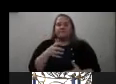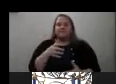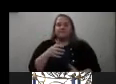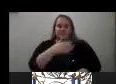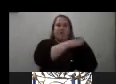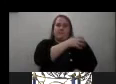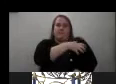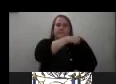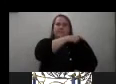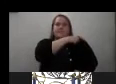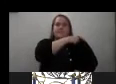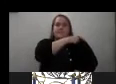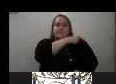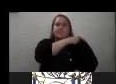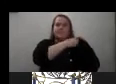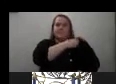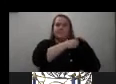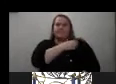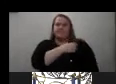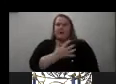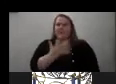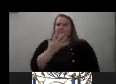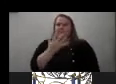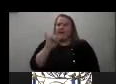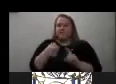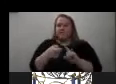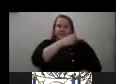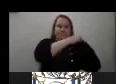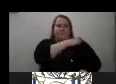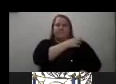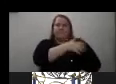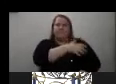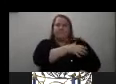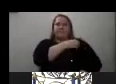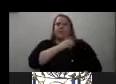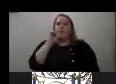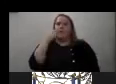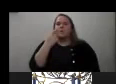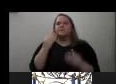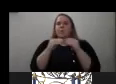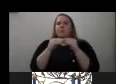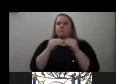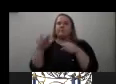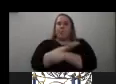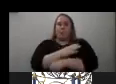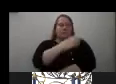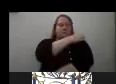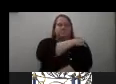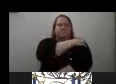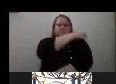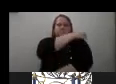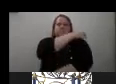of the, near the, about 5 inches from the cap of the sleeve, and so it looks a little fuller at the top, and there's a